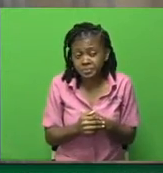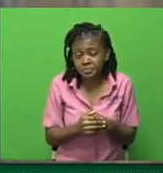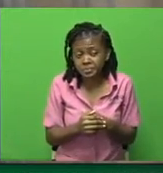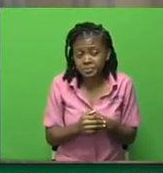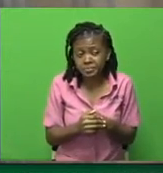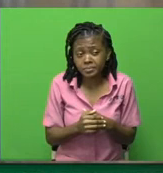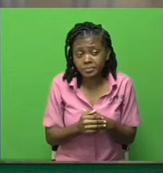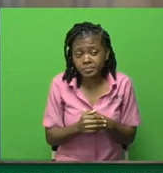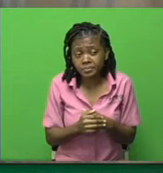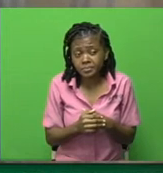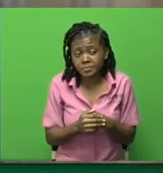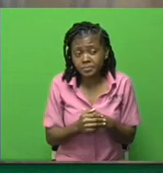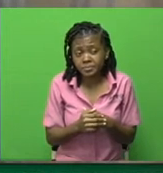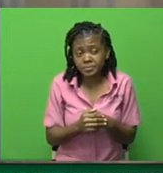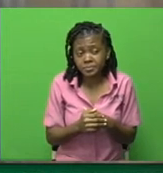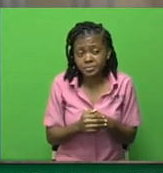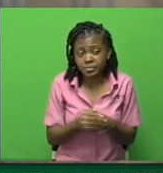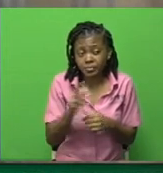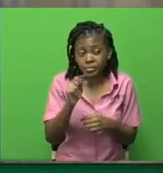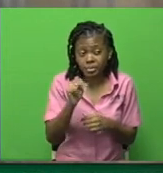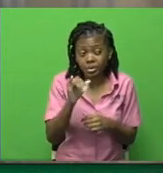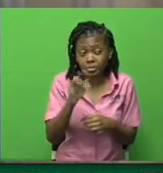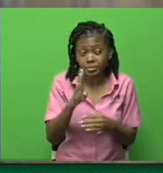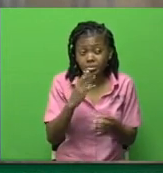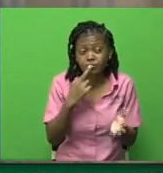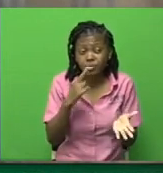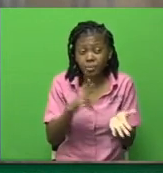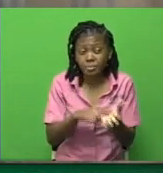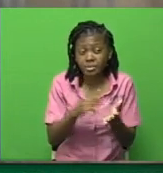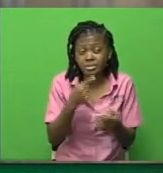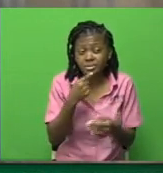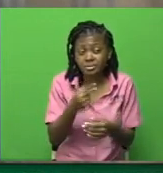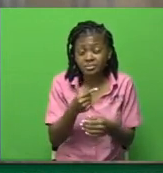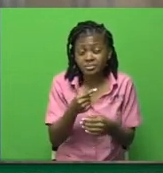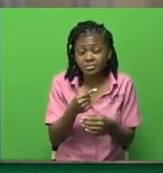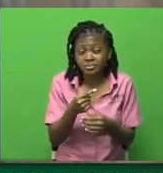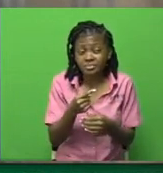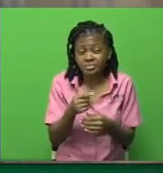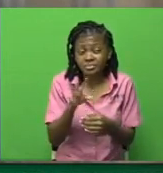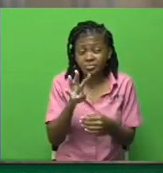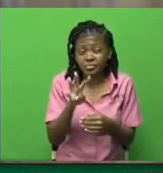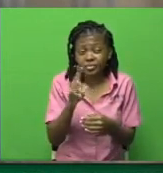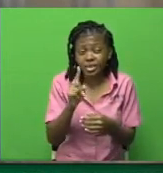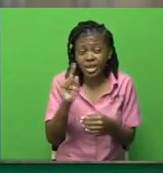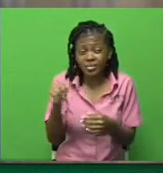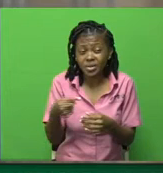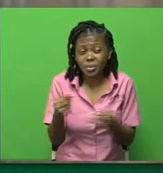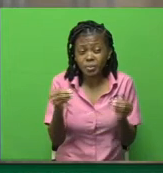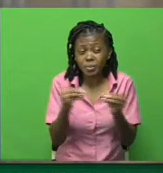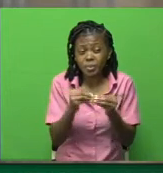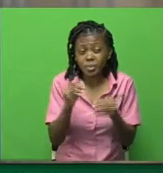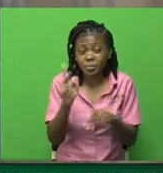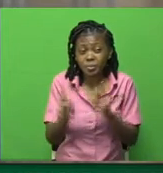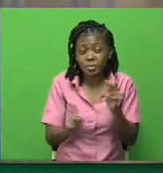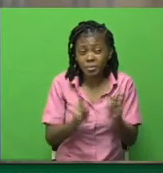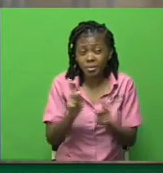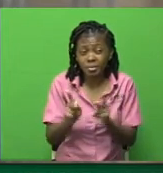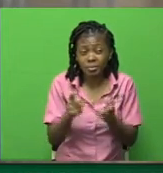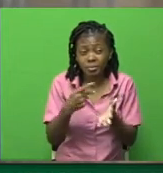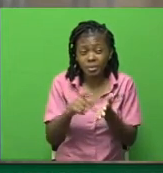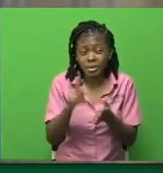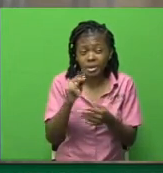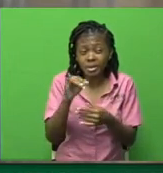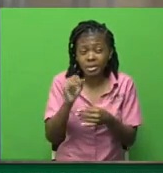according to nib rewards the total contributors increased by 41 000 from June 2020 to